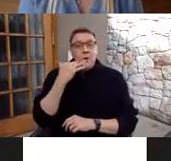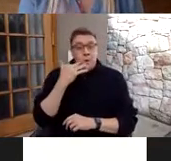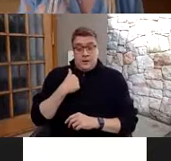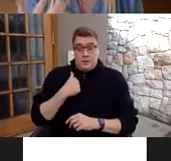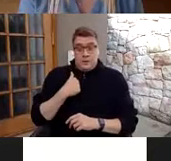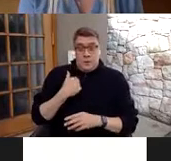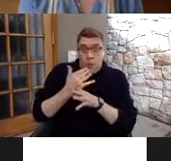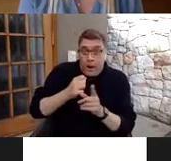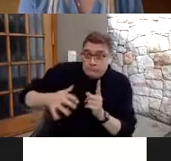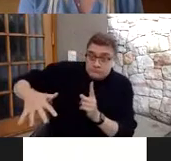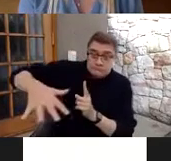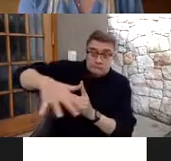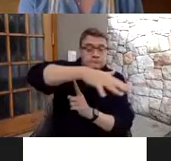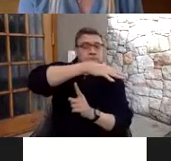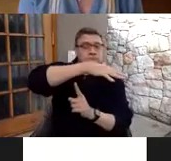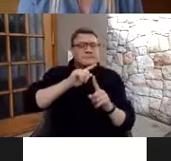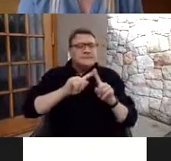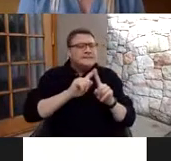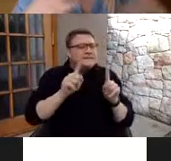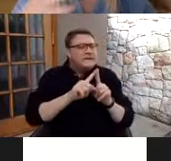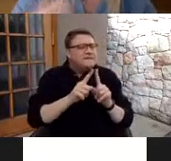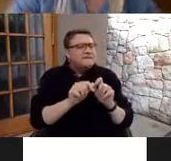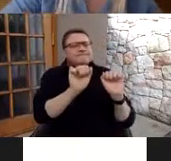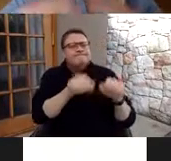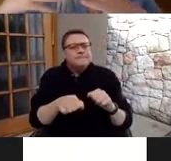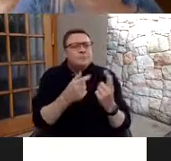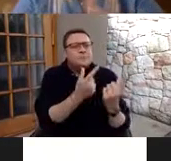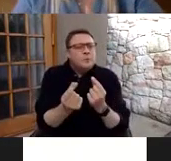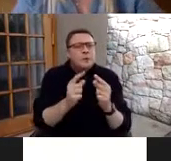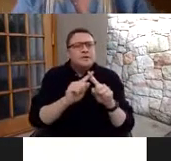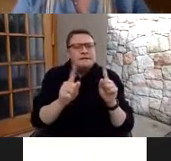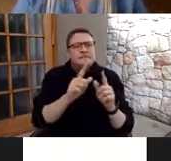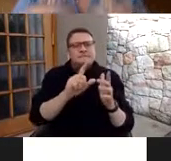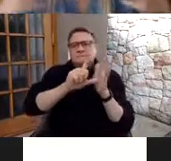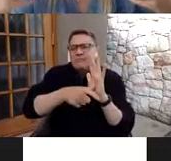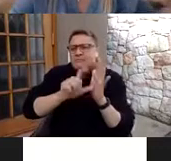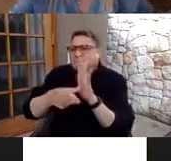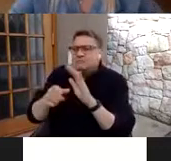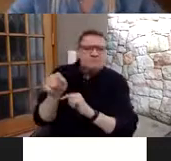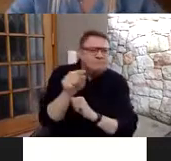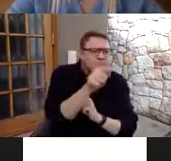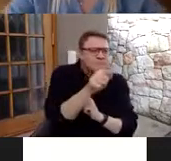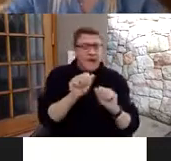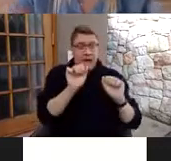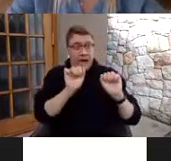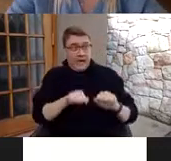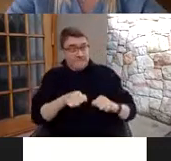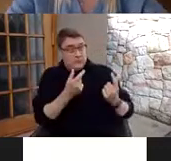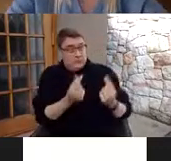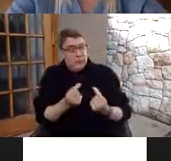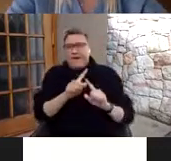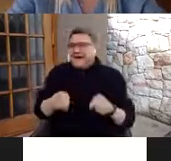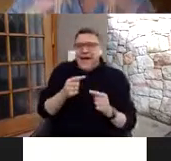with differently abled individuals, be it able-bodied and disabled-bodied, or people with different disabilities or